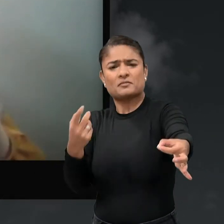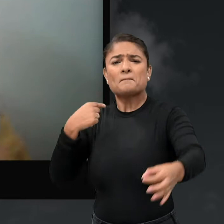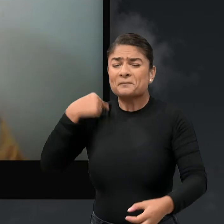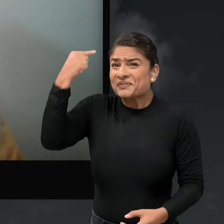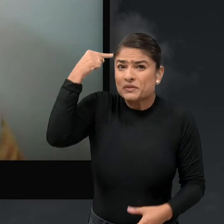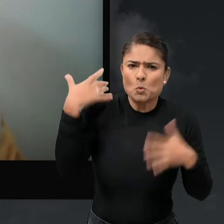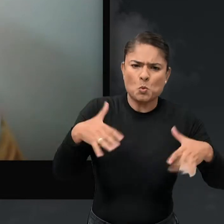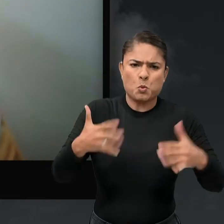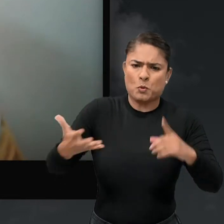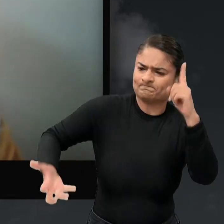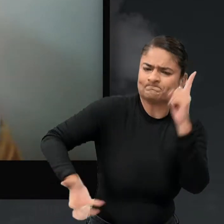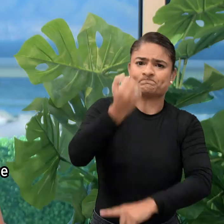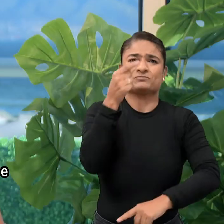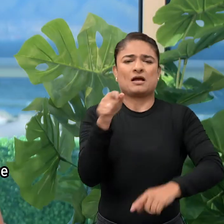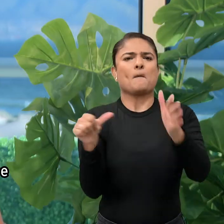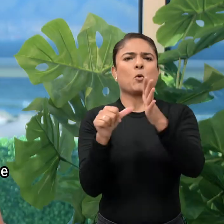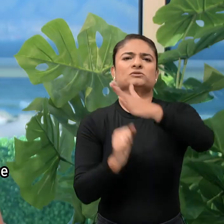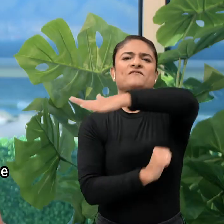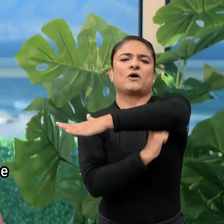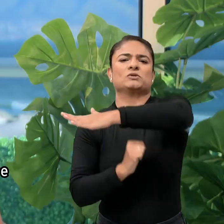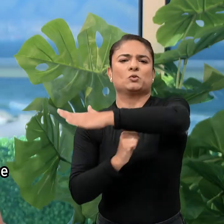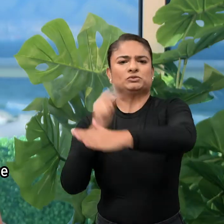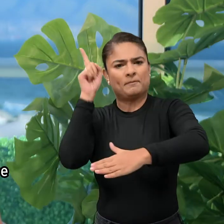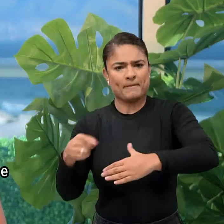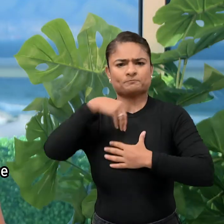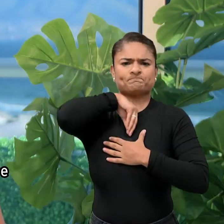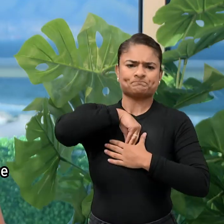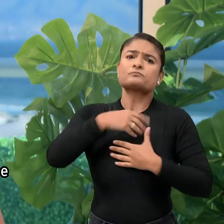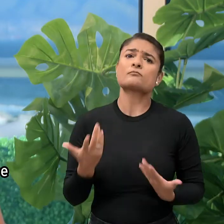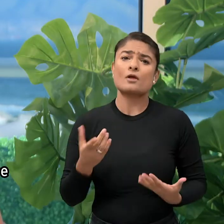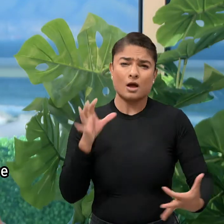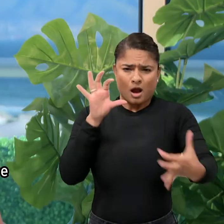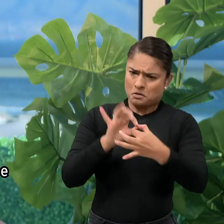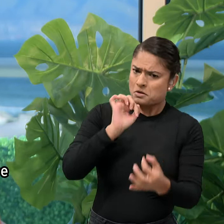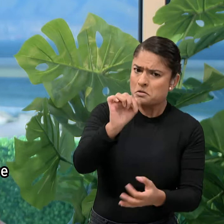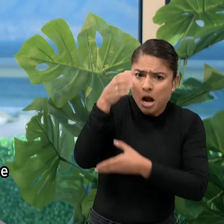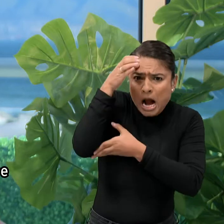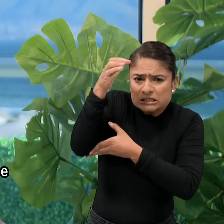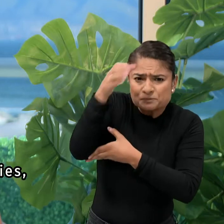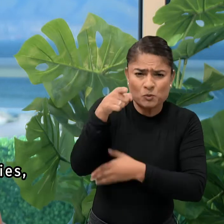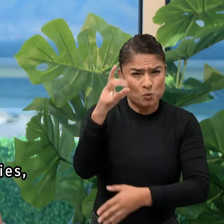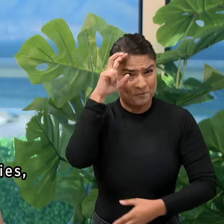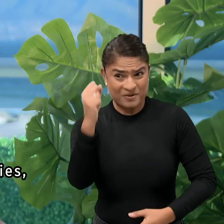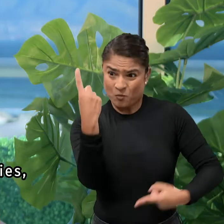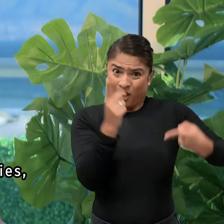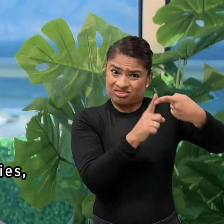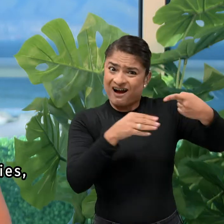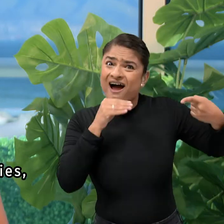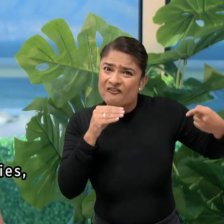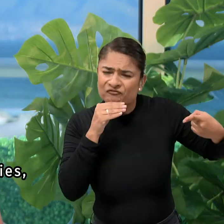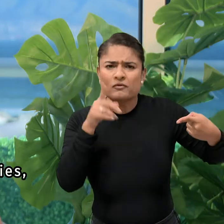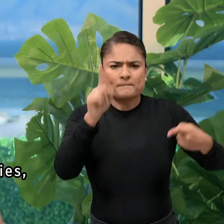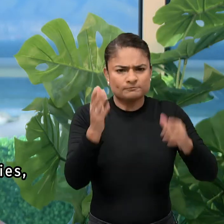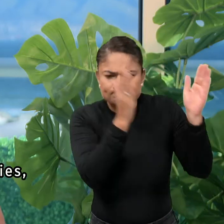was a huge foundation. In terms of academia, do you believe that there's enough being done to prepare our children